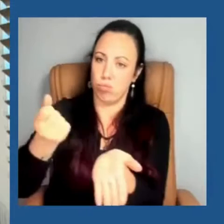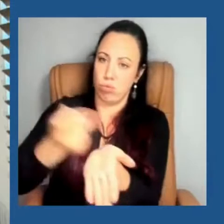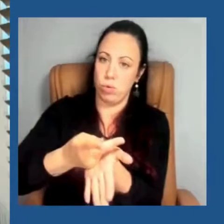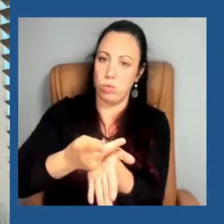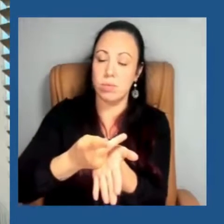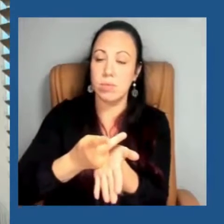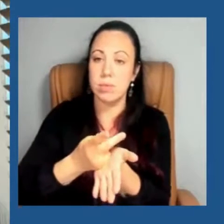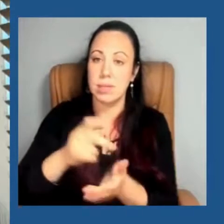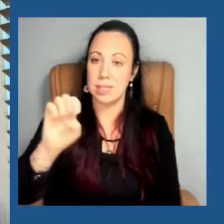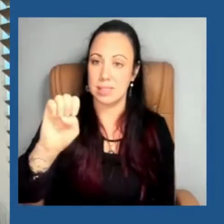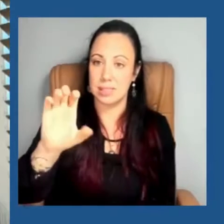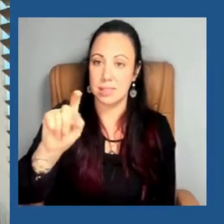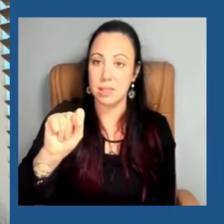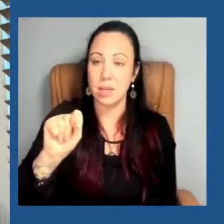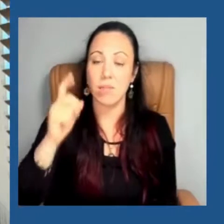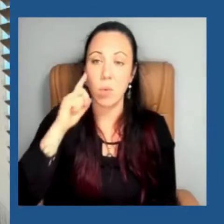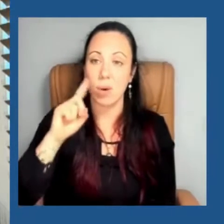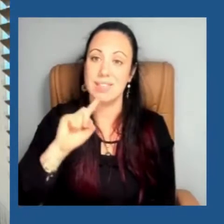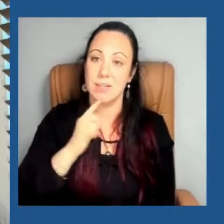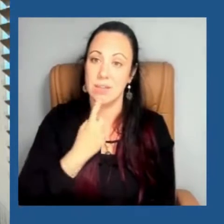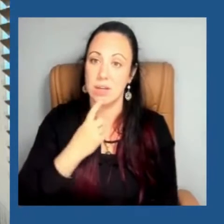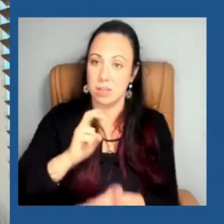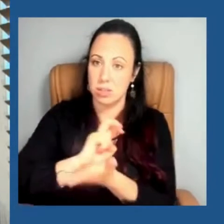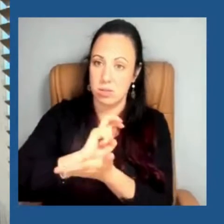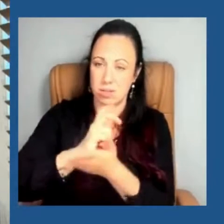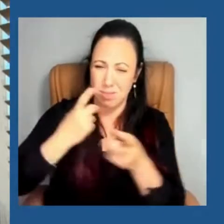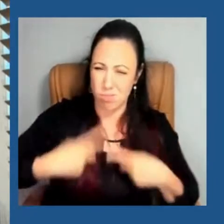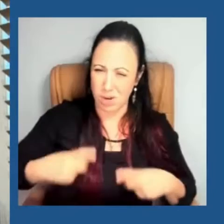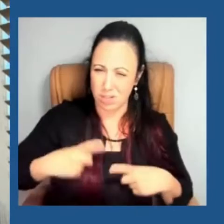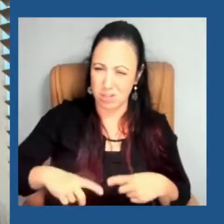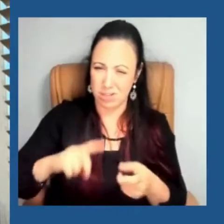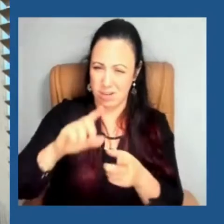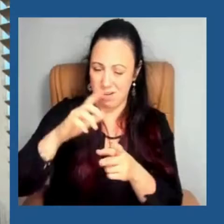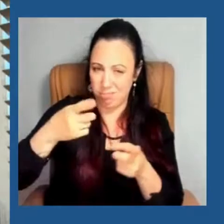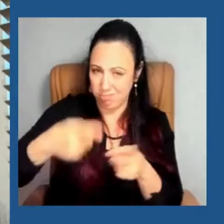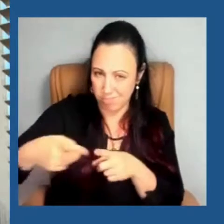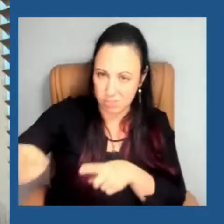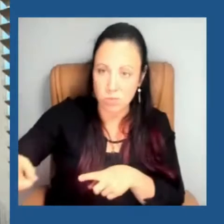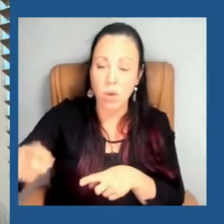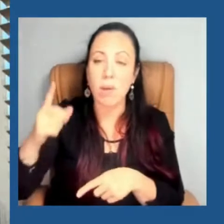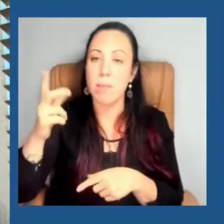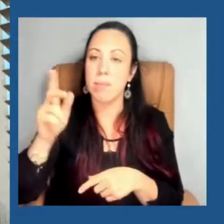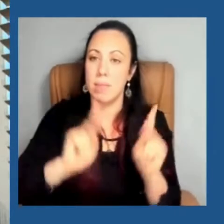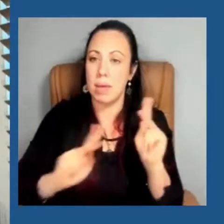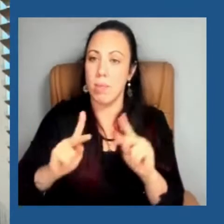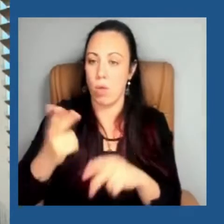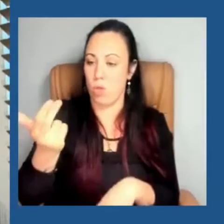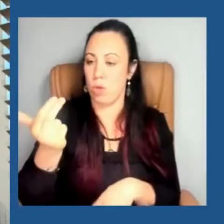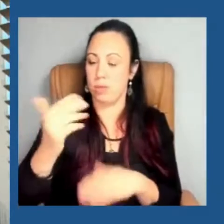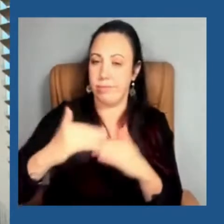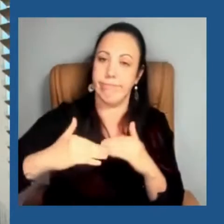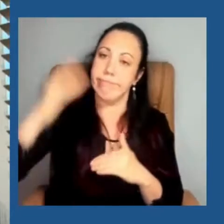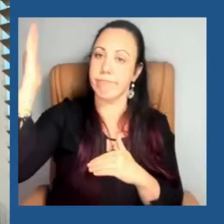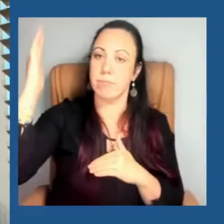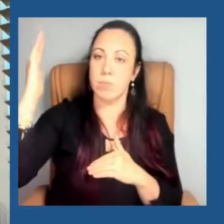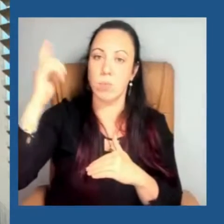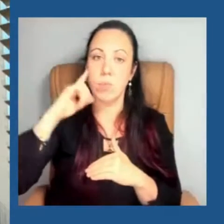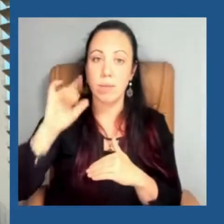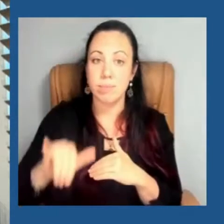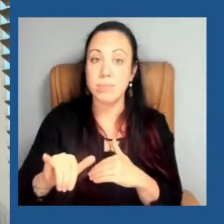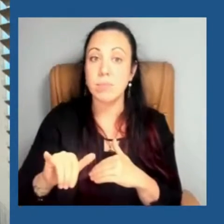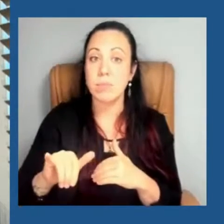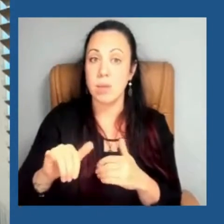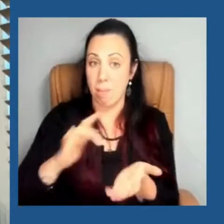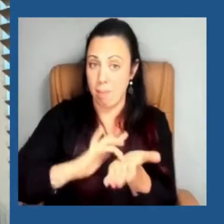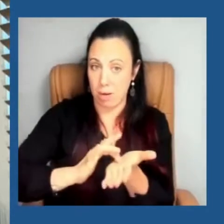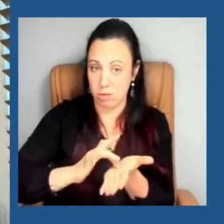severe depressive episodes in people 13 years and older with depression or bipolar disorder. The medical literature also supports